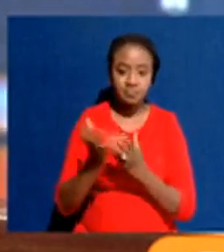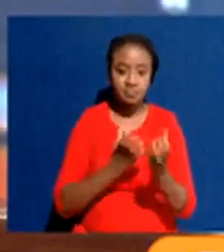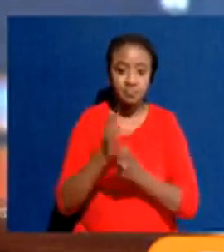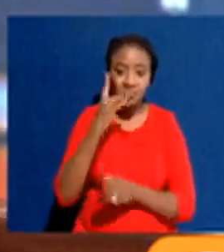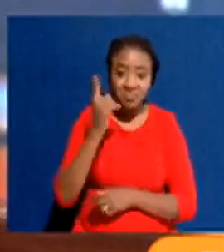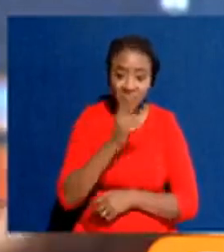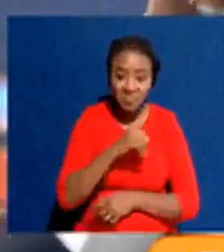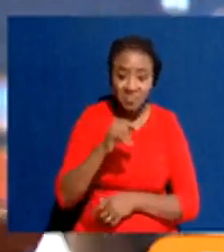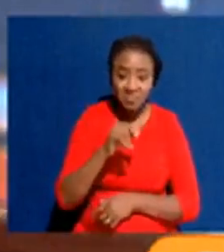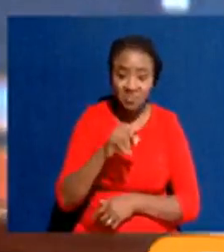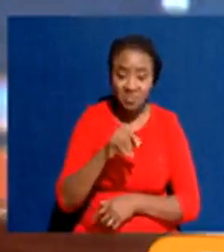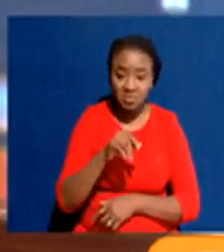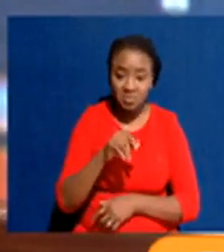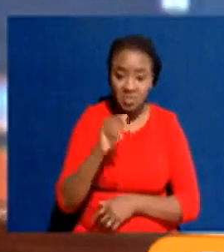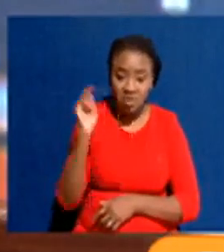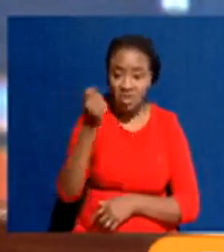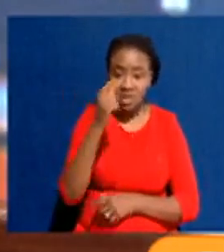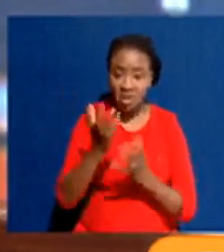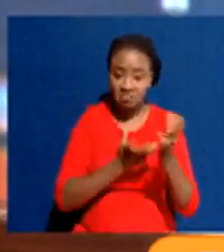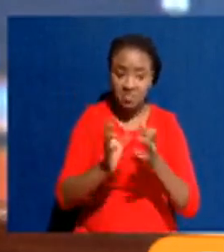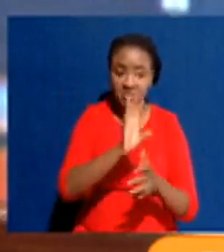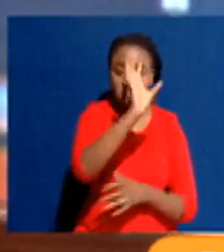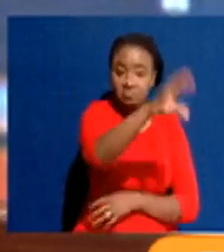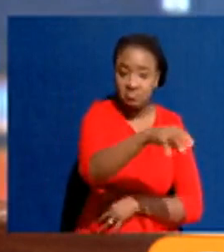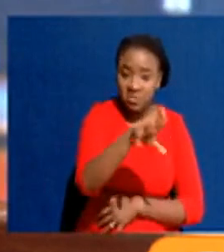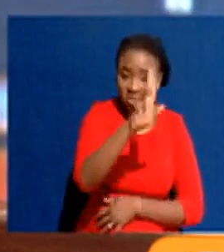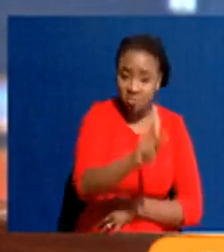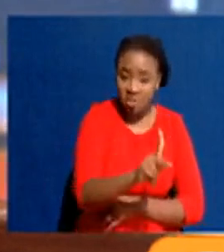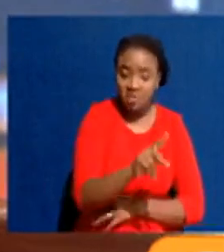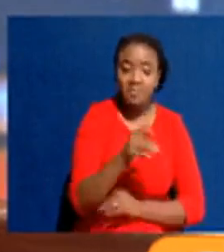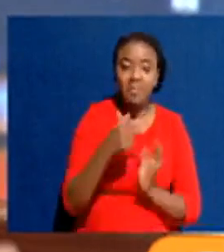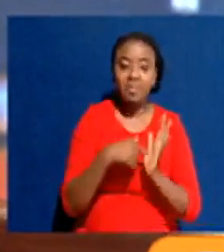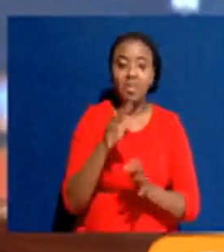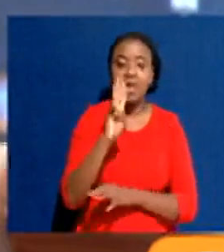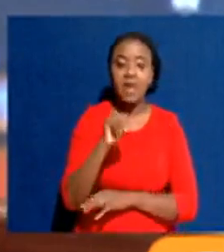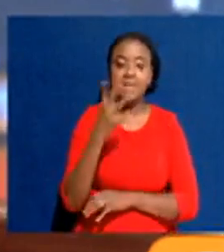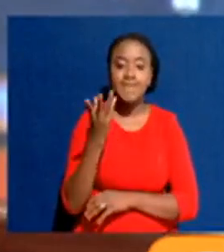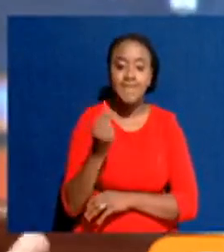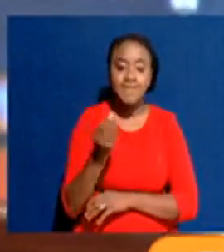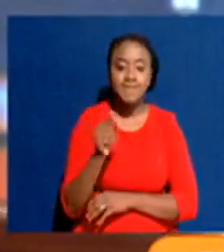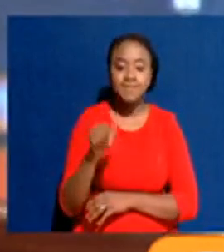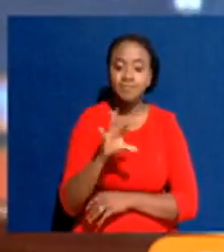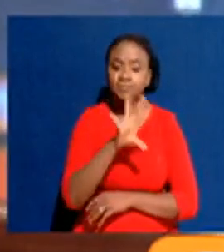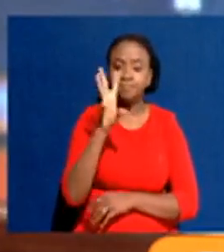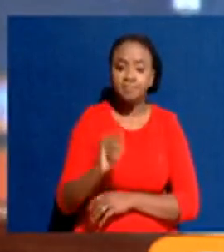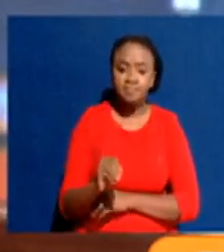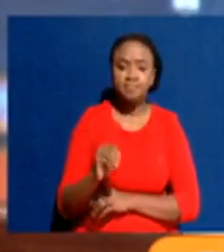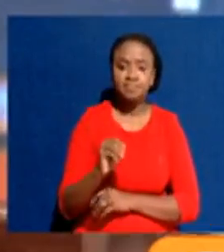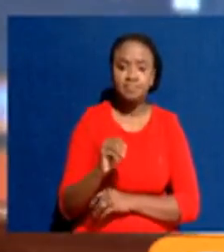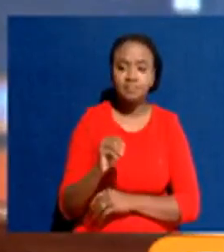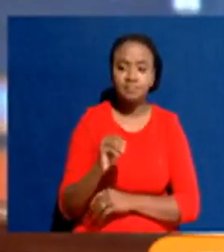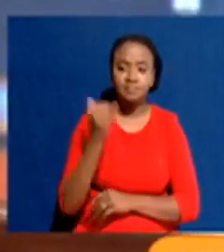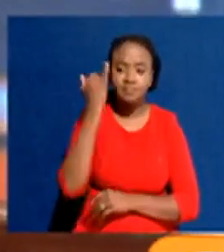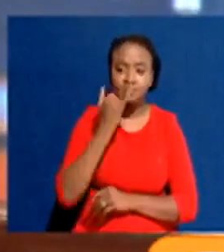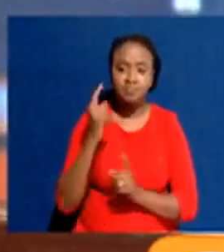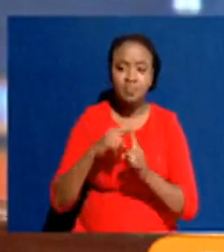don't see a Kenyan enterprise flourishing. M-Pesa was a Kenyan identity, an African identity. Why is